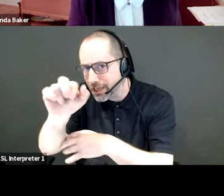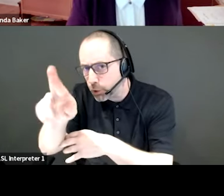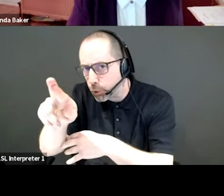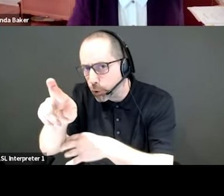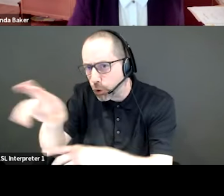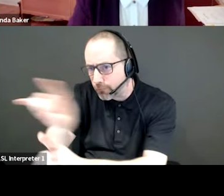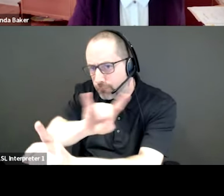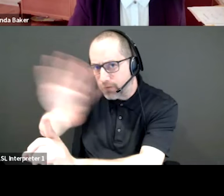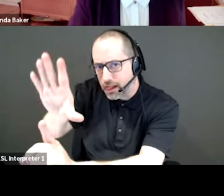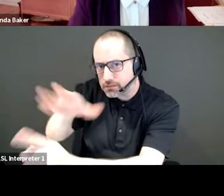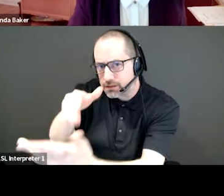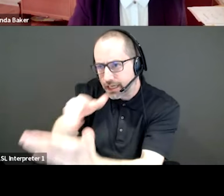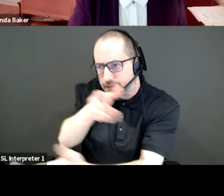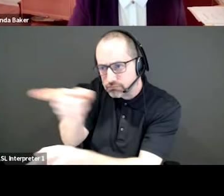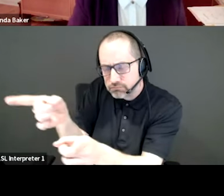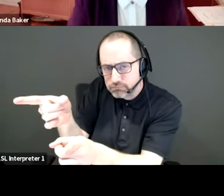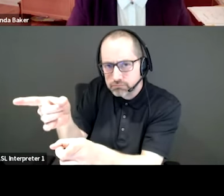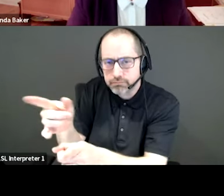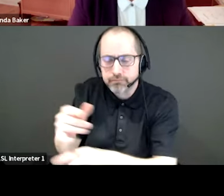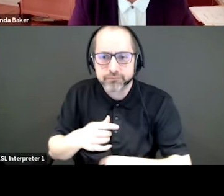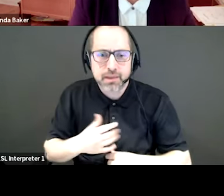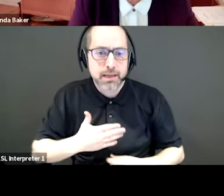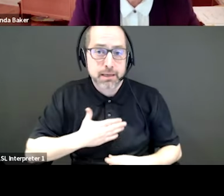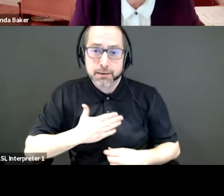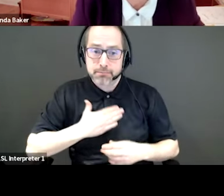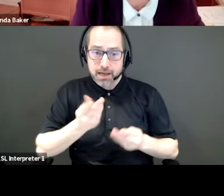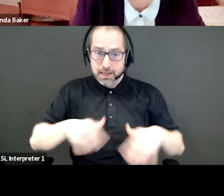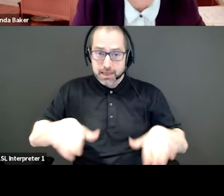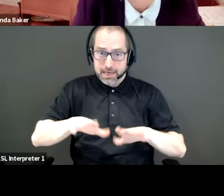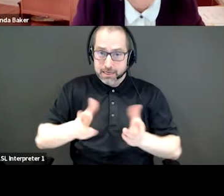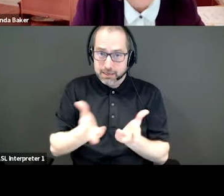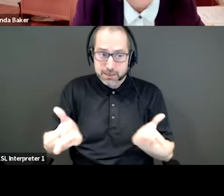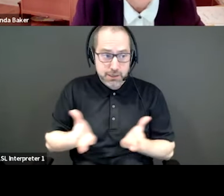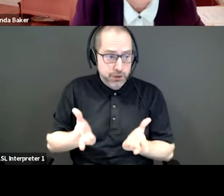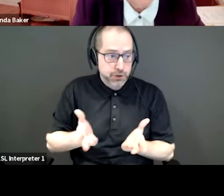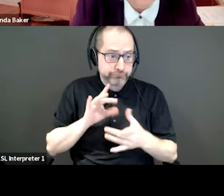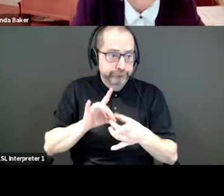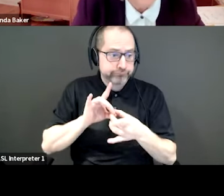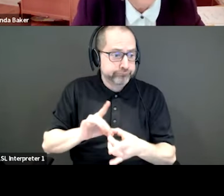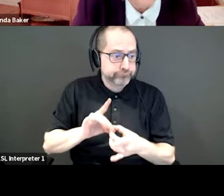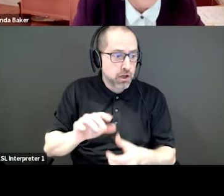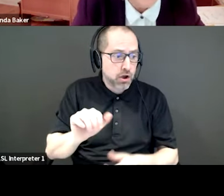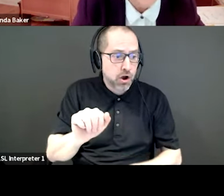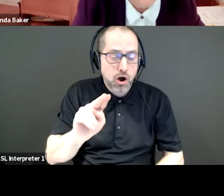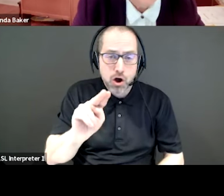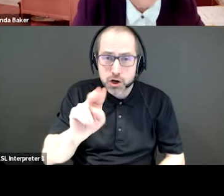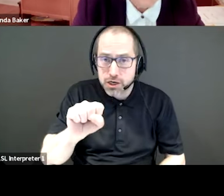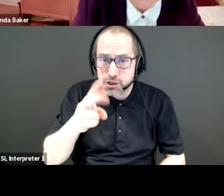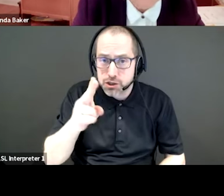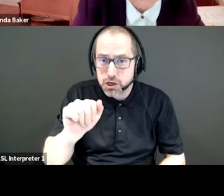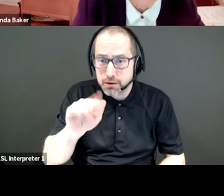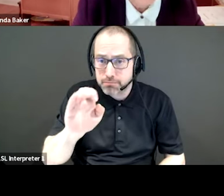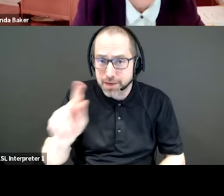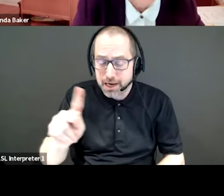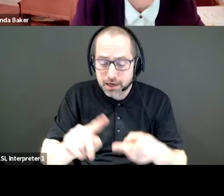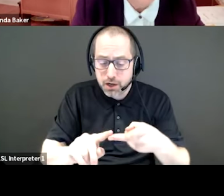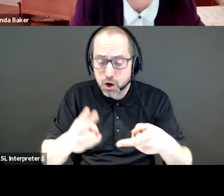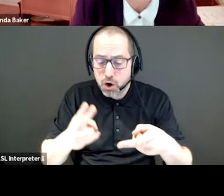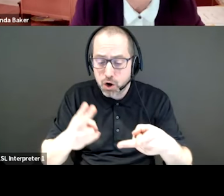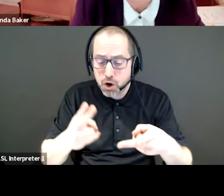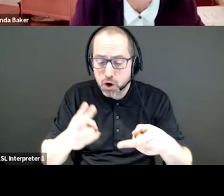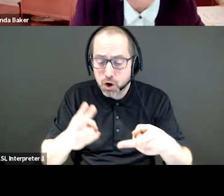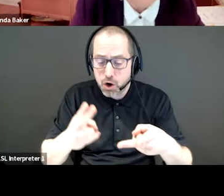I'm located on the traditional lands of the Anishinaabeg, the Haudenosaunee, the Lenapewak,